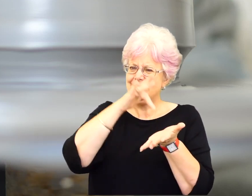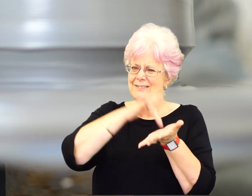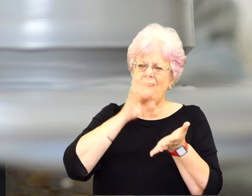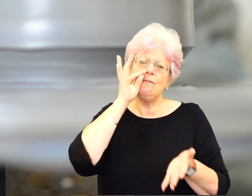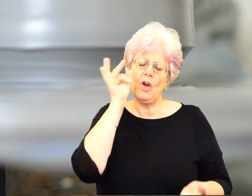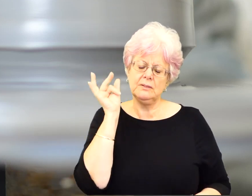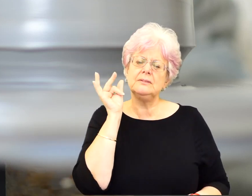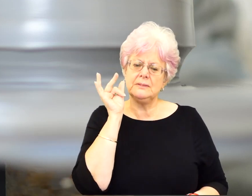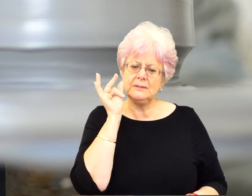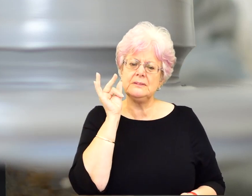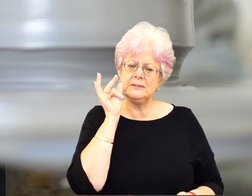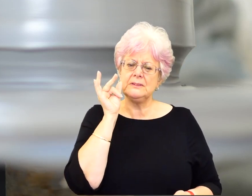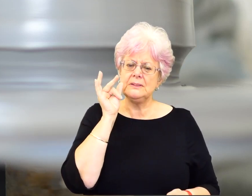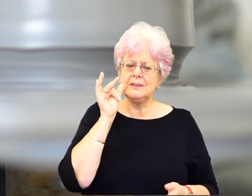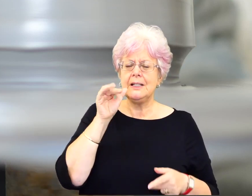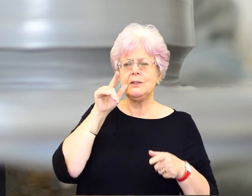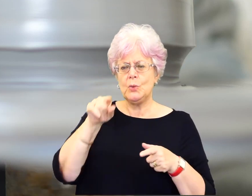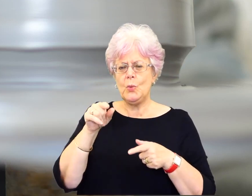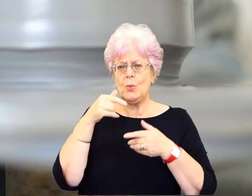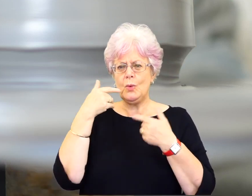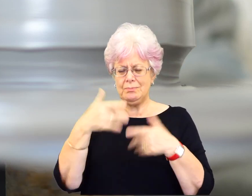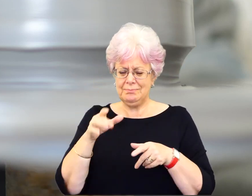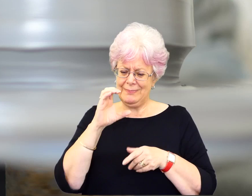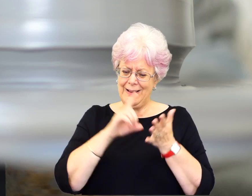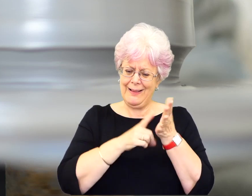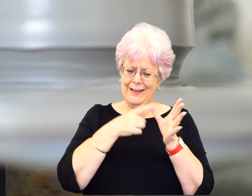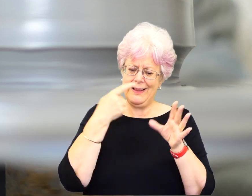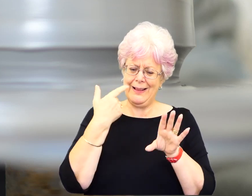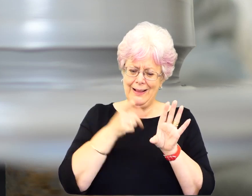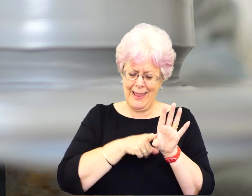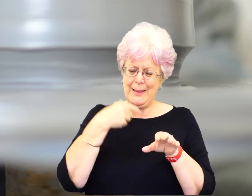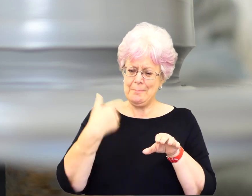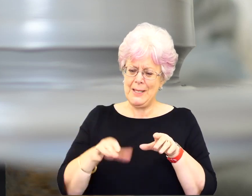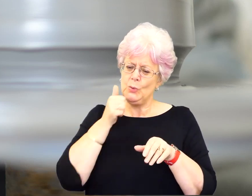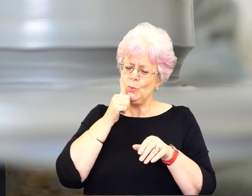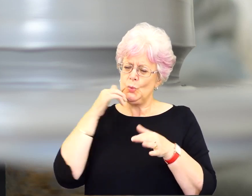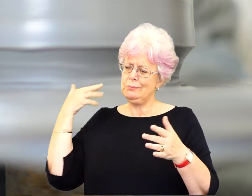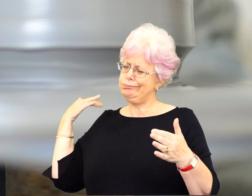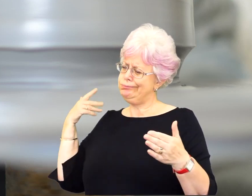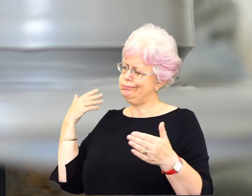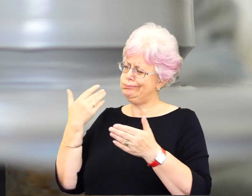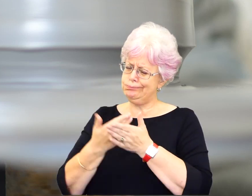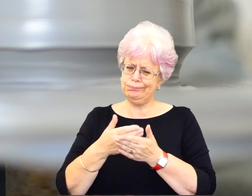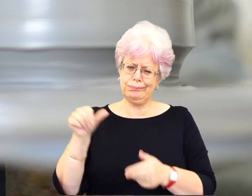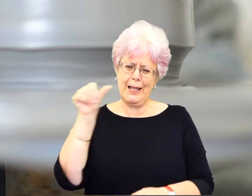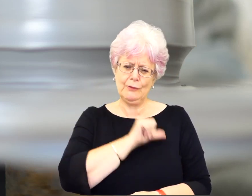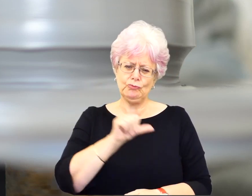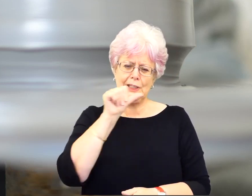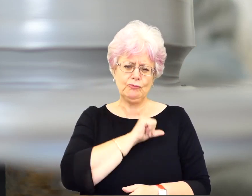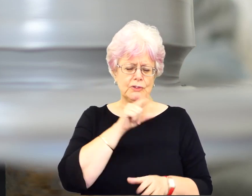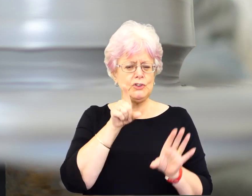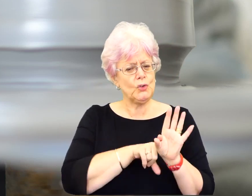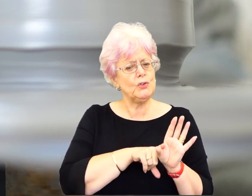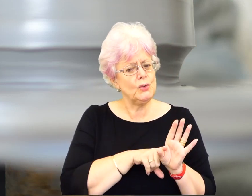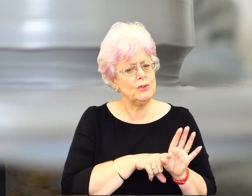France, and it's a clay that's been used for centuries, or for maybe not centuries, but for a long time, for wood-fired salt glaze. So it